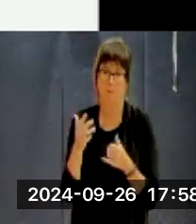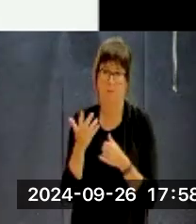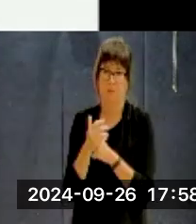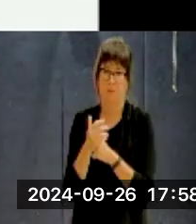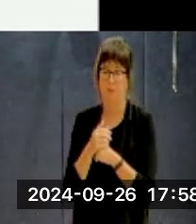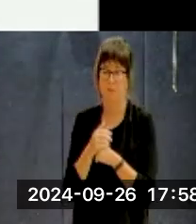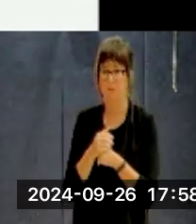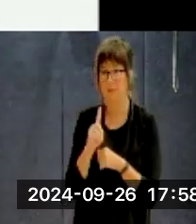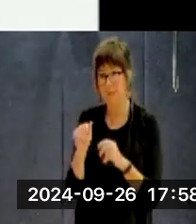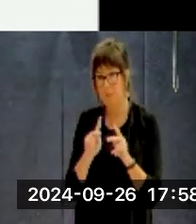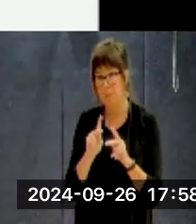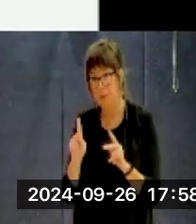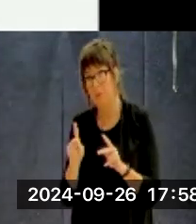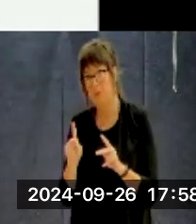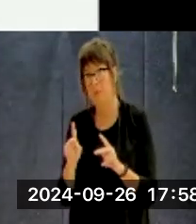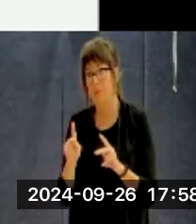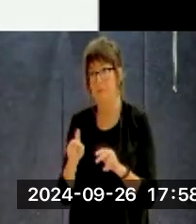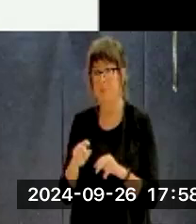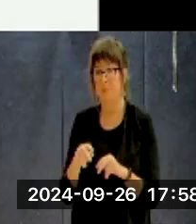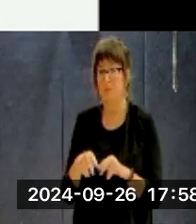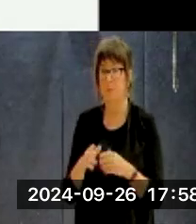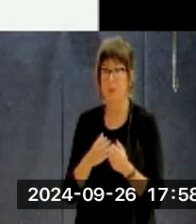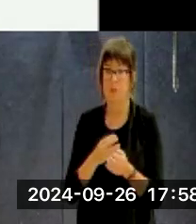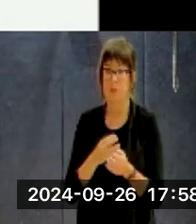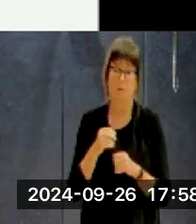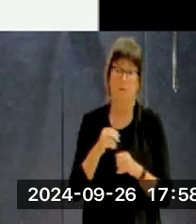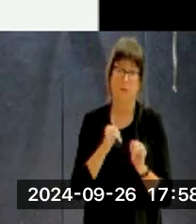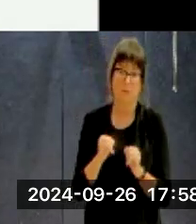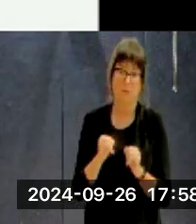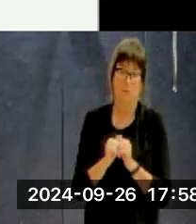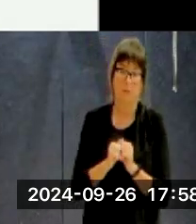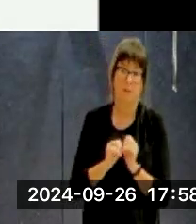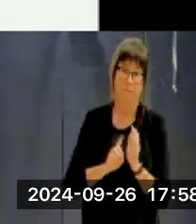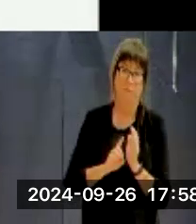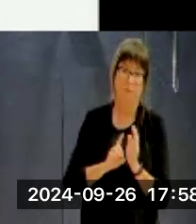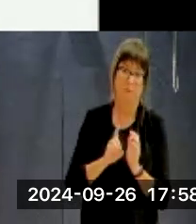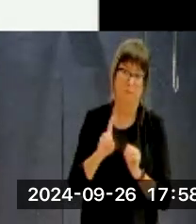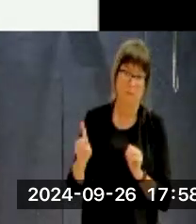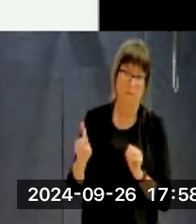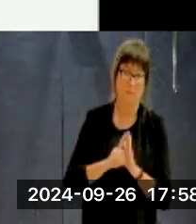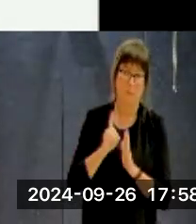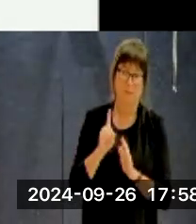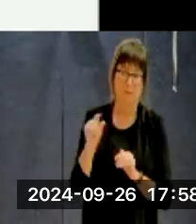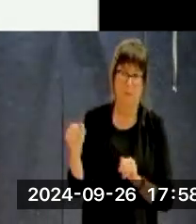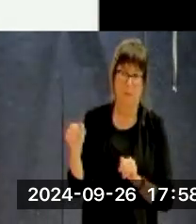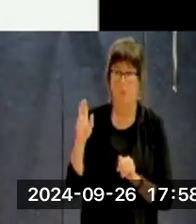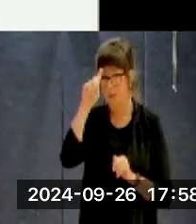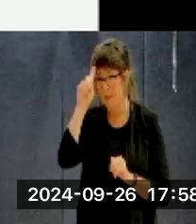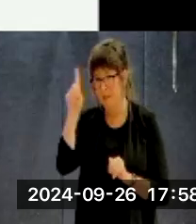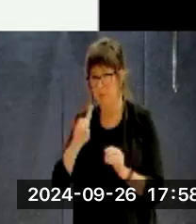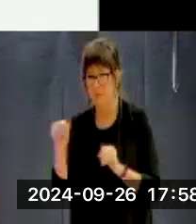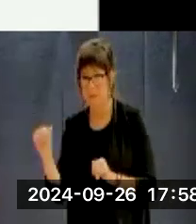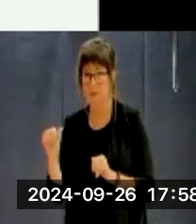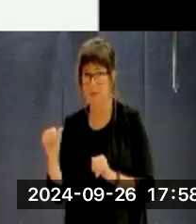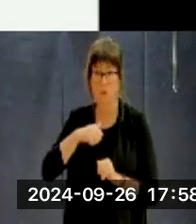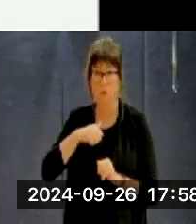people, whether it's individuals with intellectual and developmental disabilities, older adults who have a variety